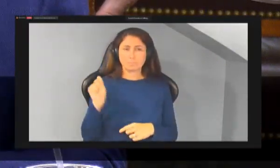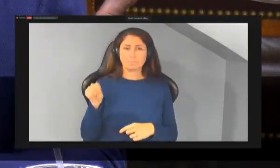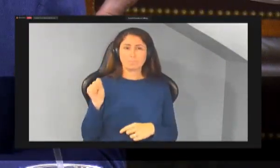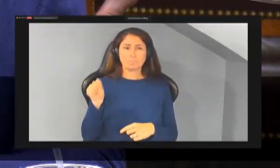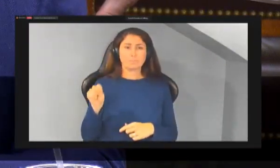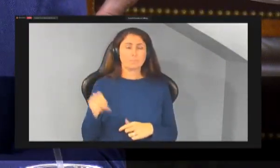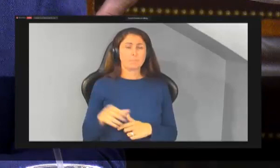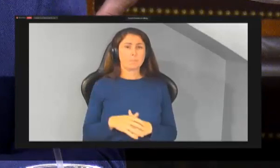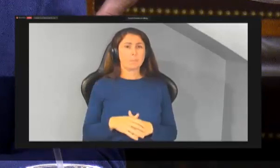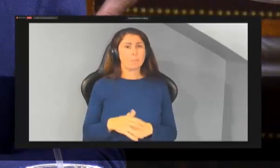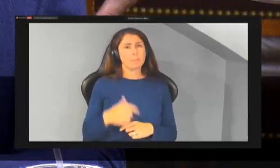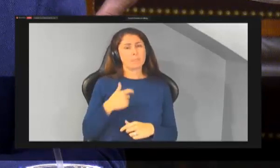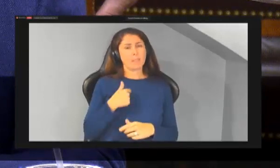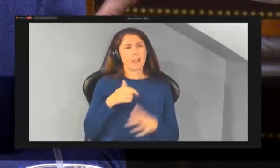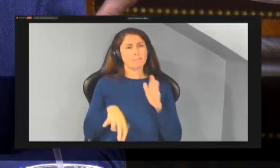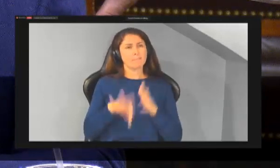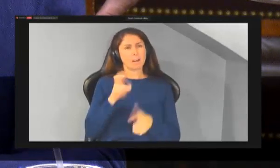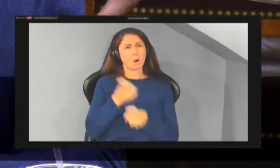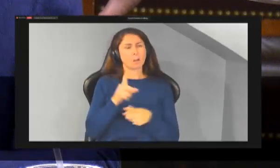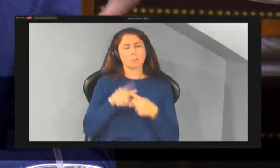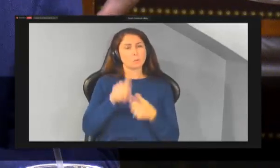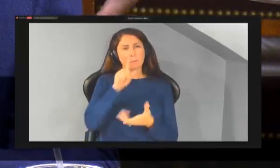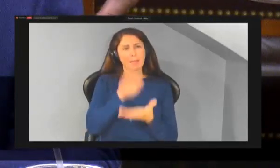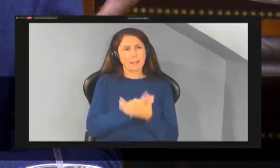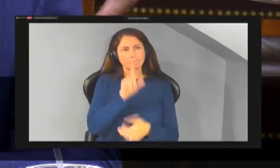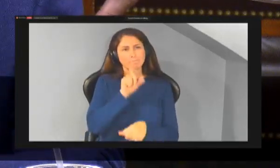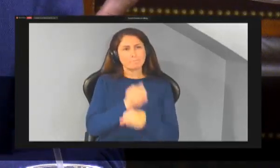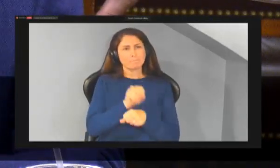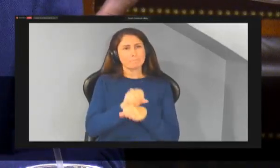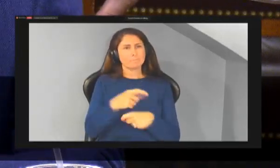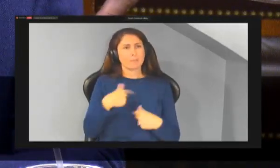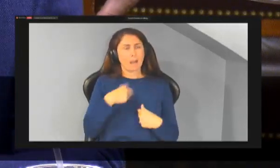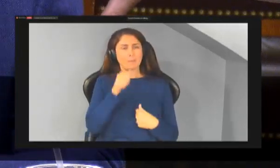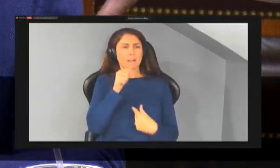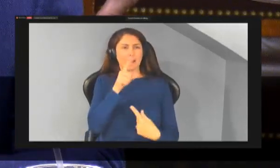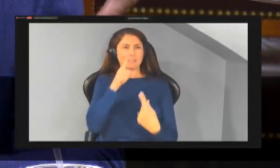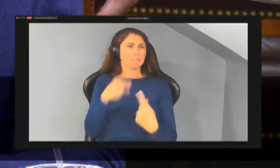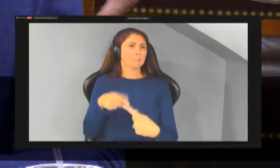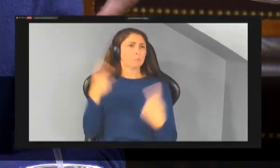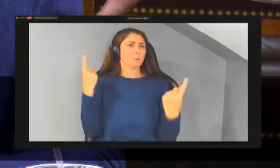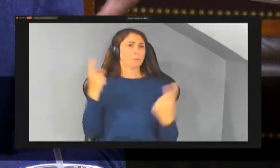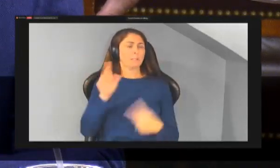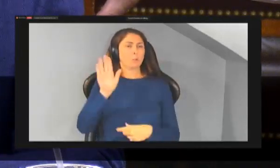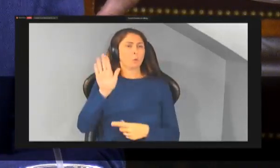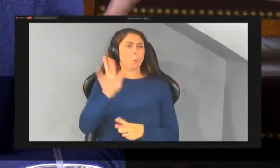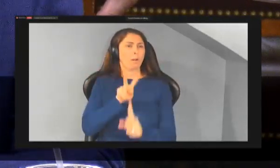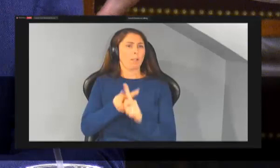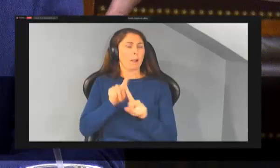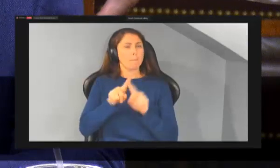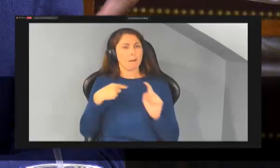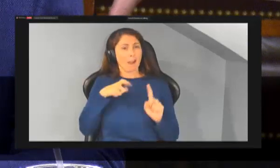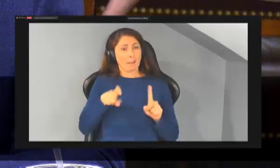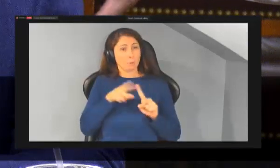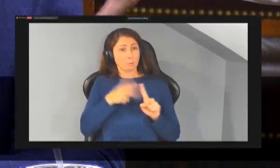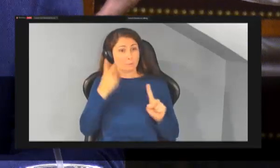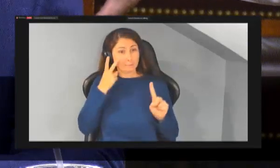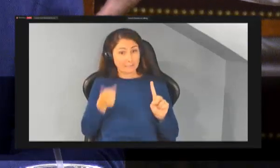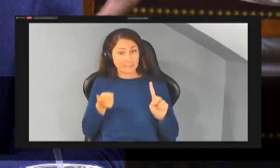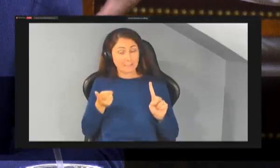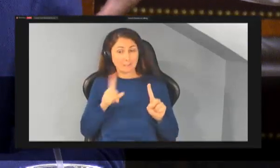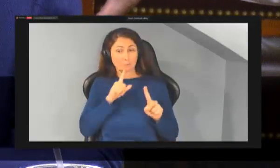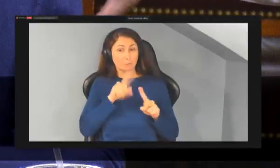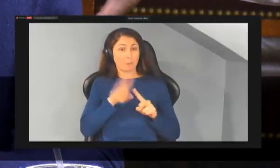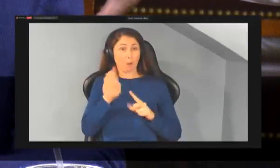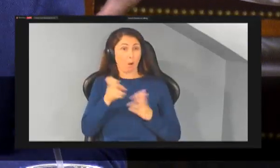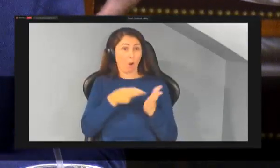Yeah, I find that one hard to believe. I really do. But I'm not disputing your claim, but I'd have to see that, to be honest with you. And I'd love to